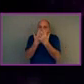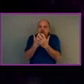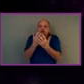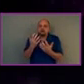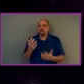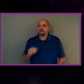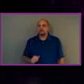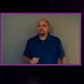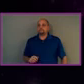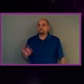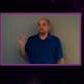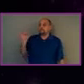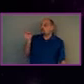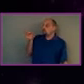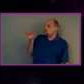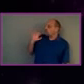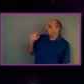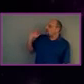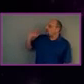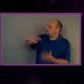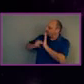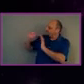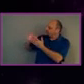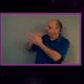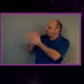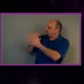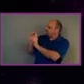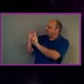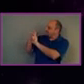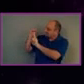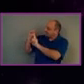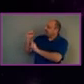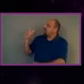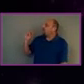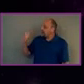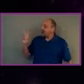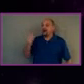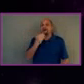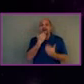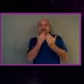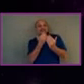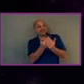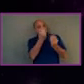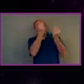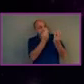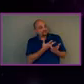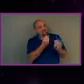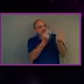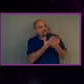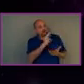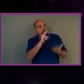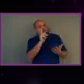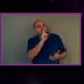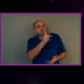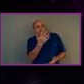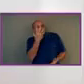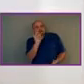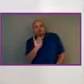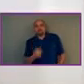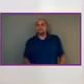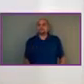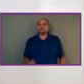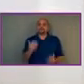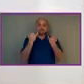Wow. Okay. Those movies are very deceiving. Thank you for putting that into perspective for us. And so I am seeing a lot of